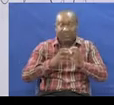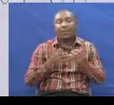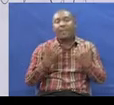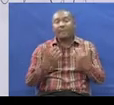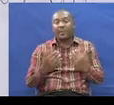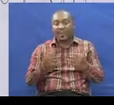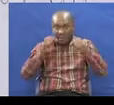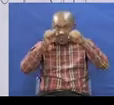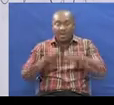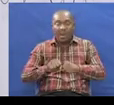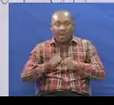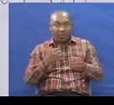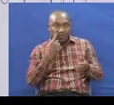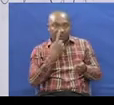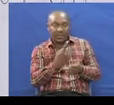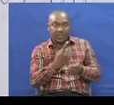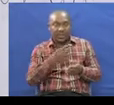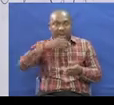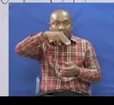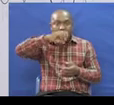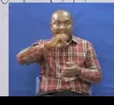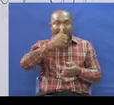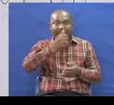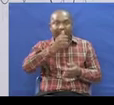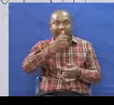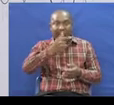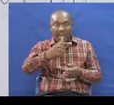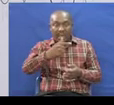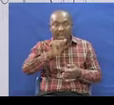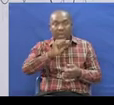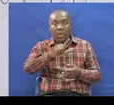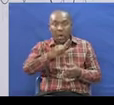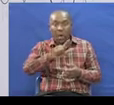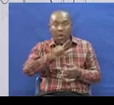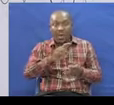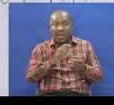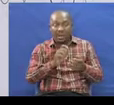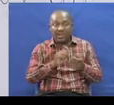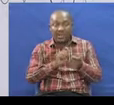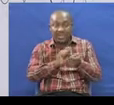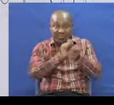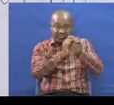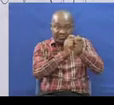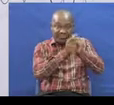those metals which are used to prepare hydrogen in the laboratory. We can use the most reactive metals.